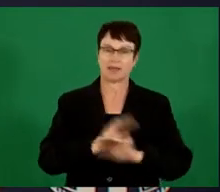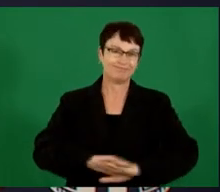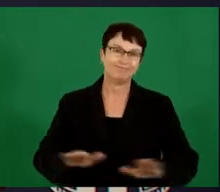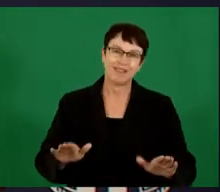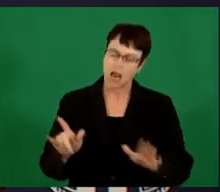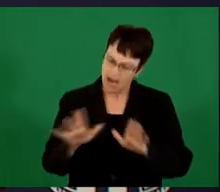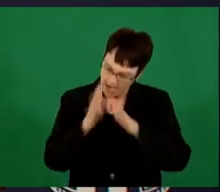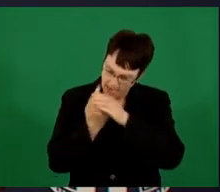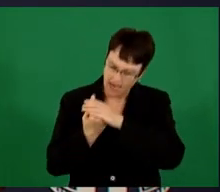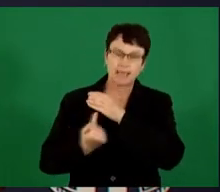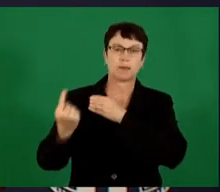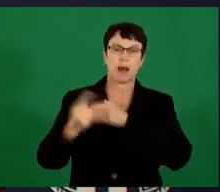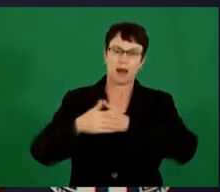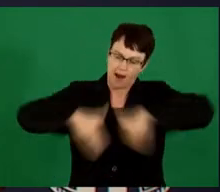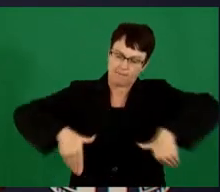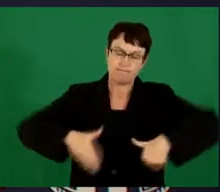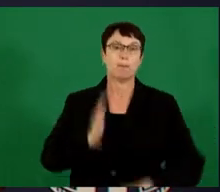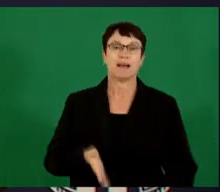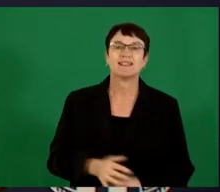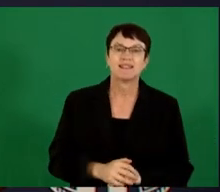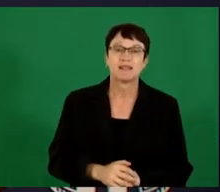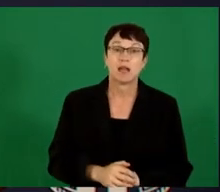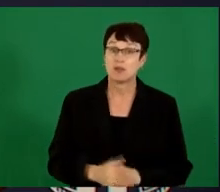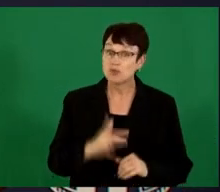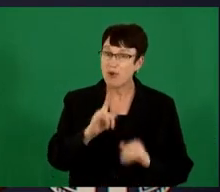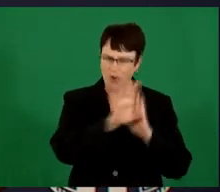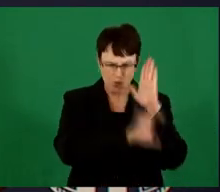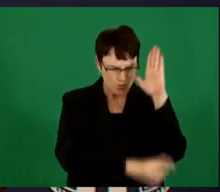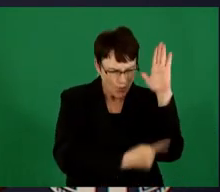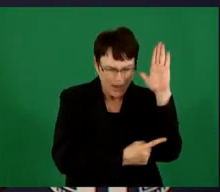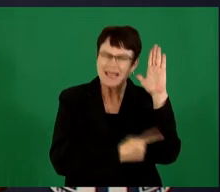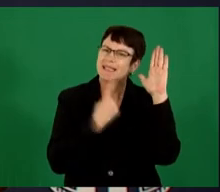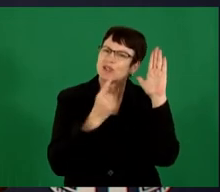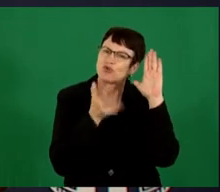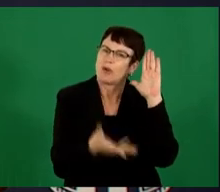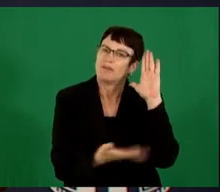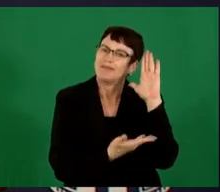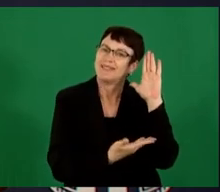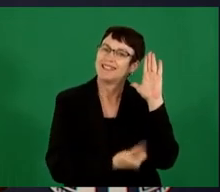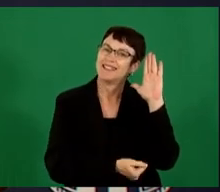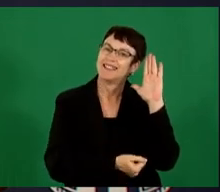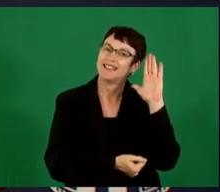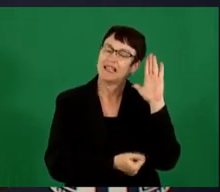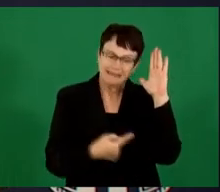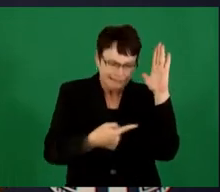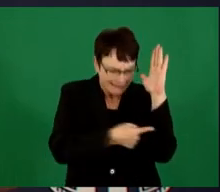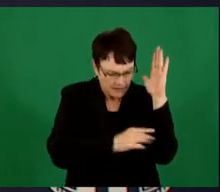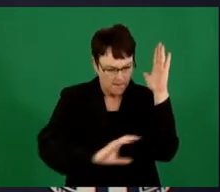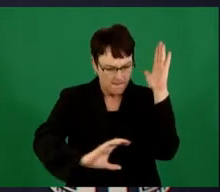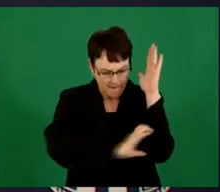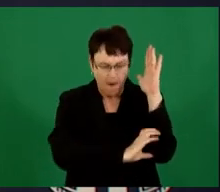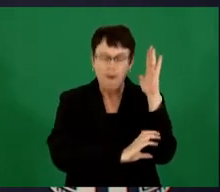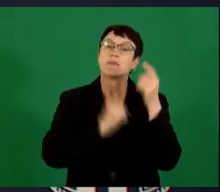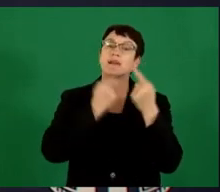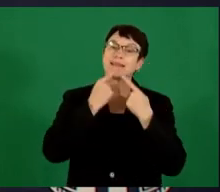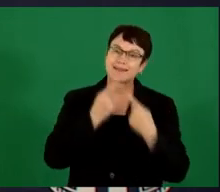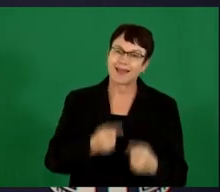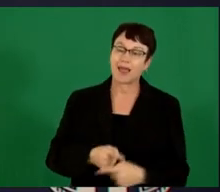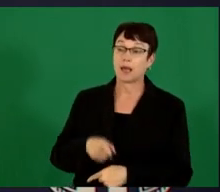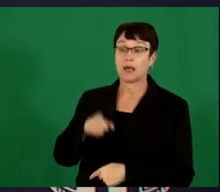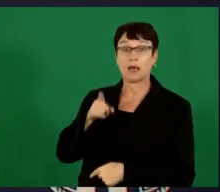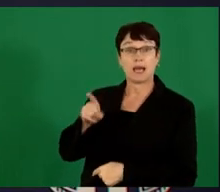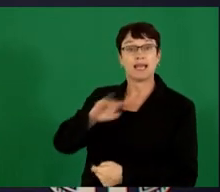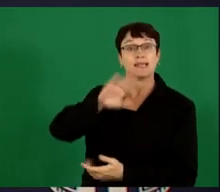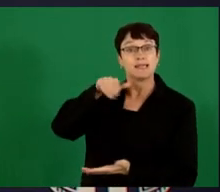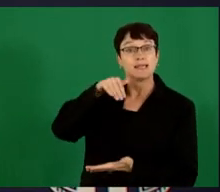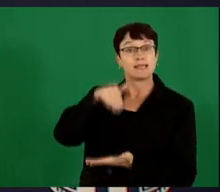The Constitution then went on, as it was written, to declare that the South African Reserve Bank shall be the central bank of